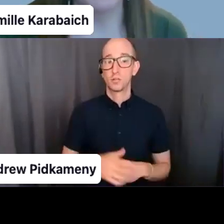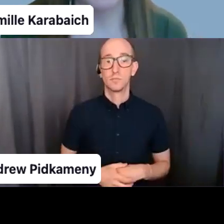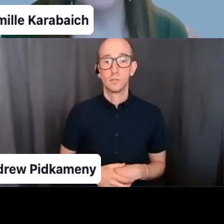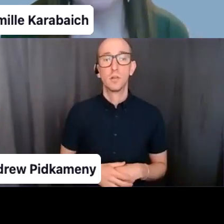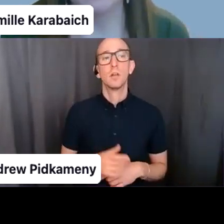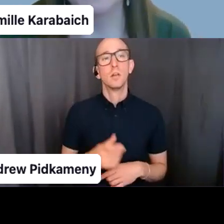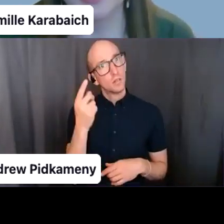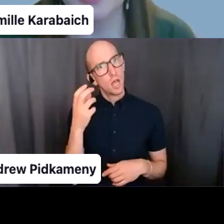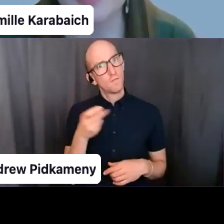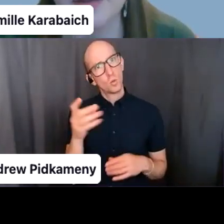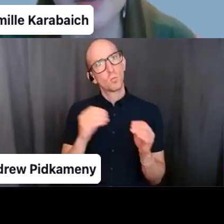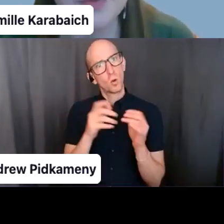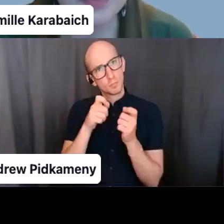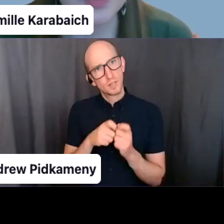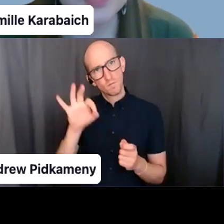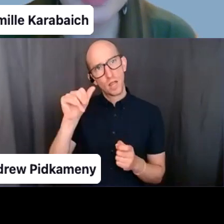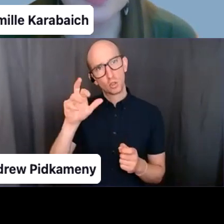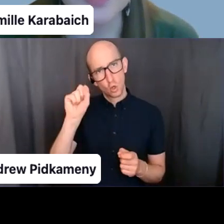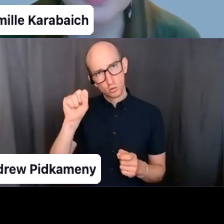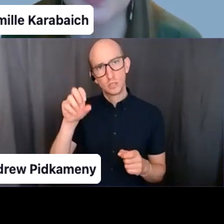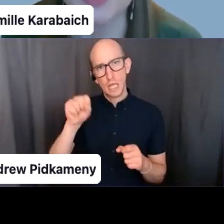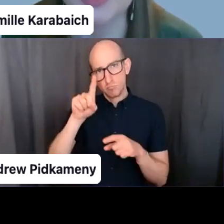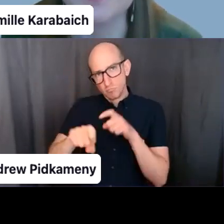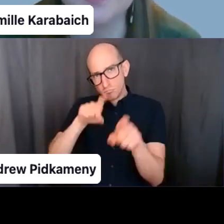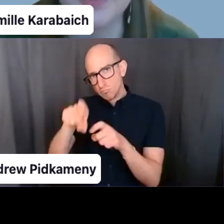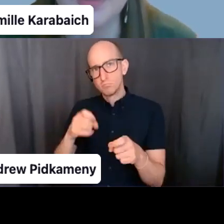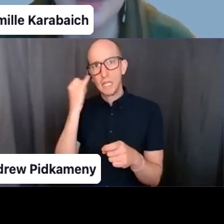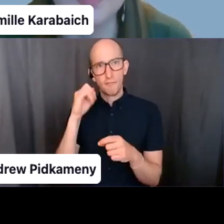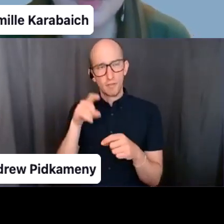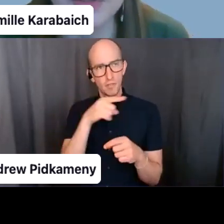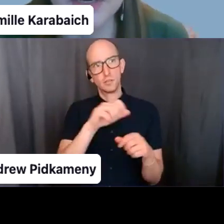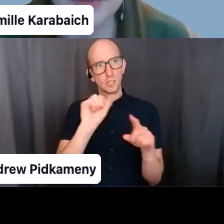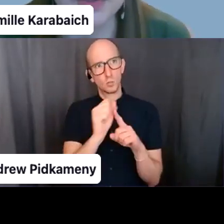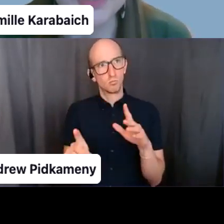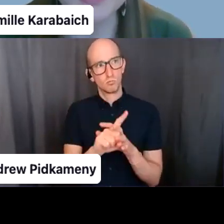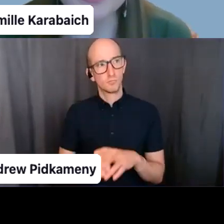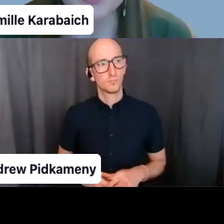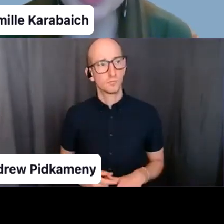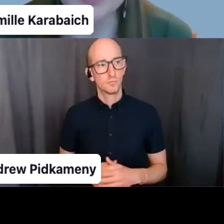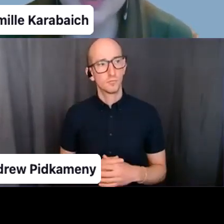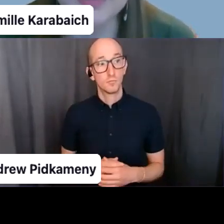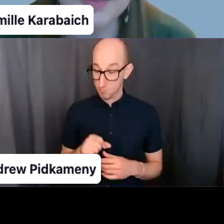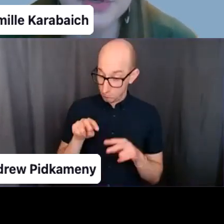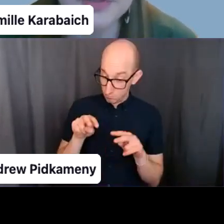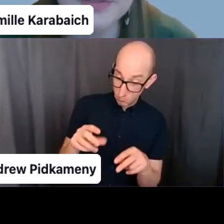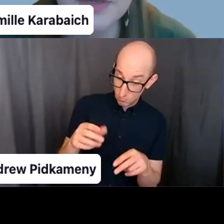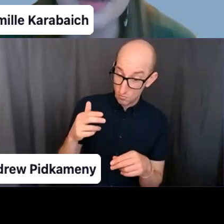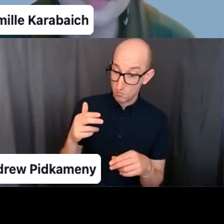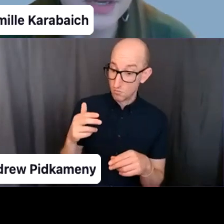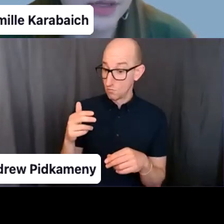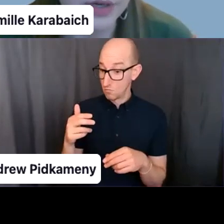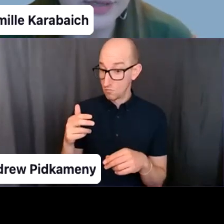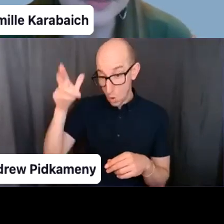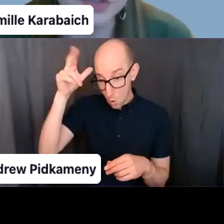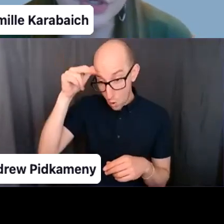specific factors you're allowed to look at if you ever were presented with this situation. You can look at if the horse is housebroken or wearing diapers, if